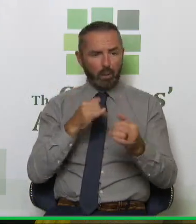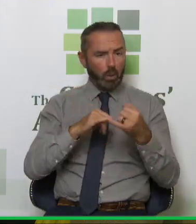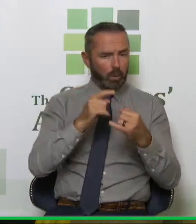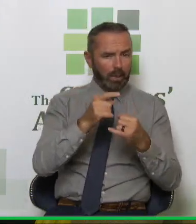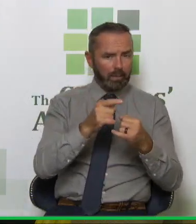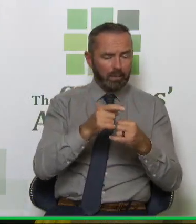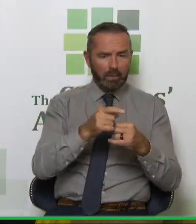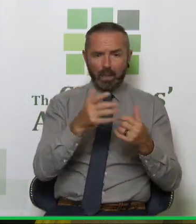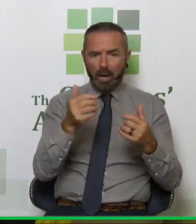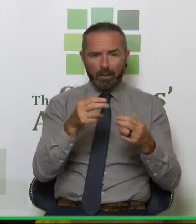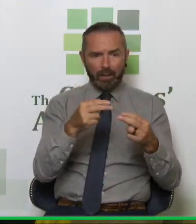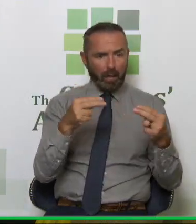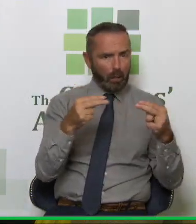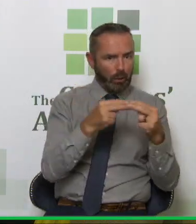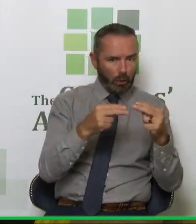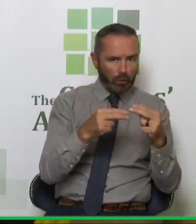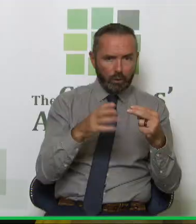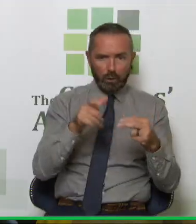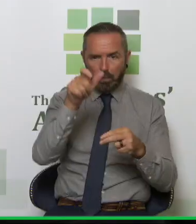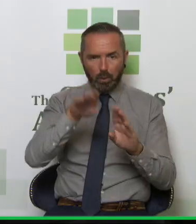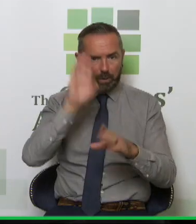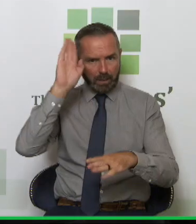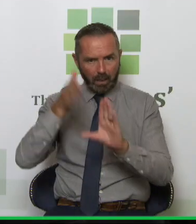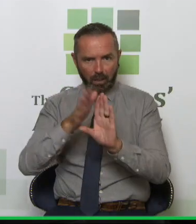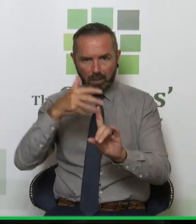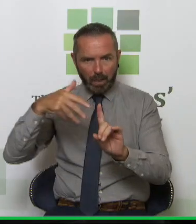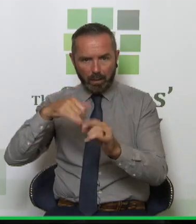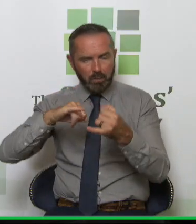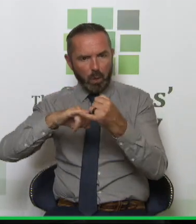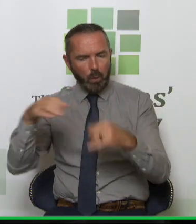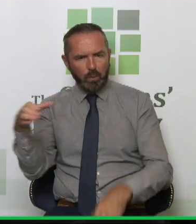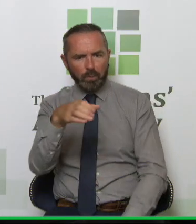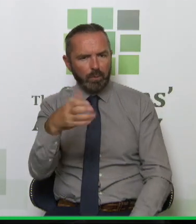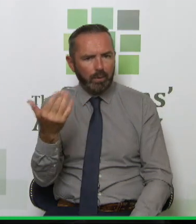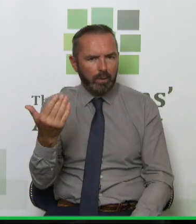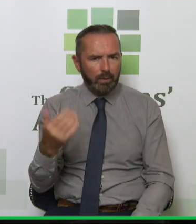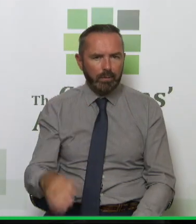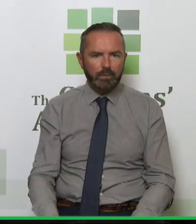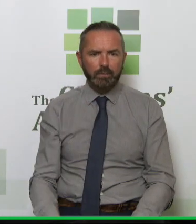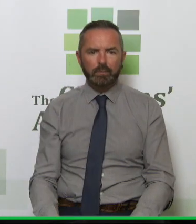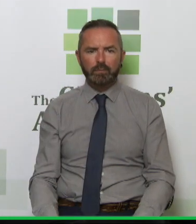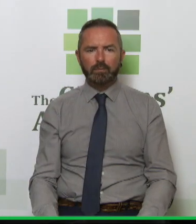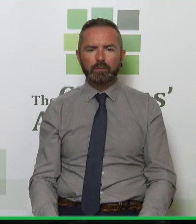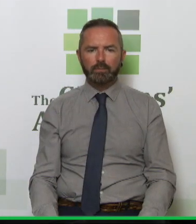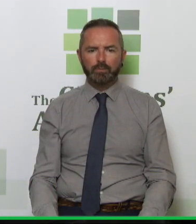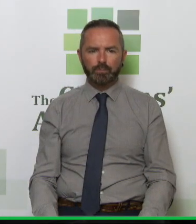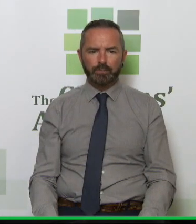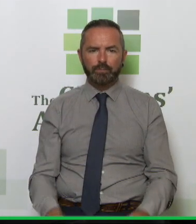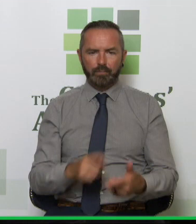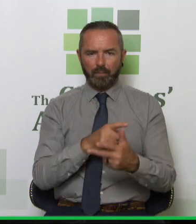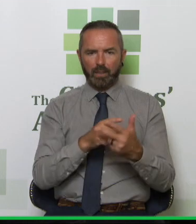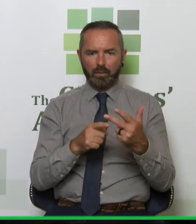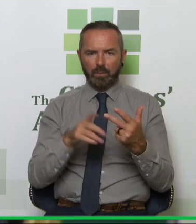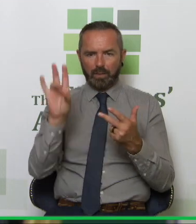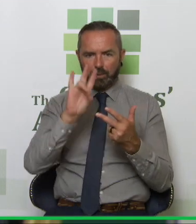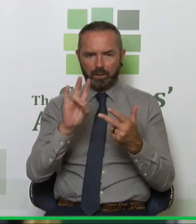with a psychology background who's actually doing that work? Okay, so 3 pieces here. One